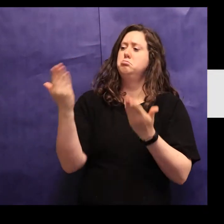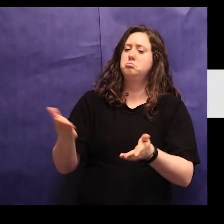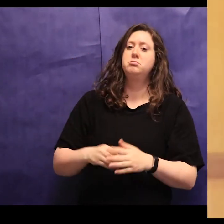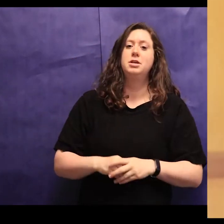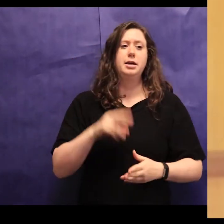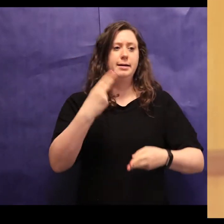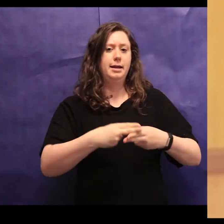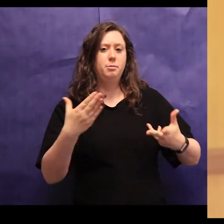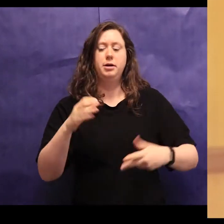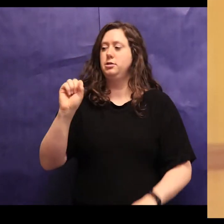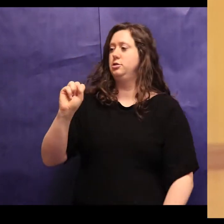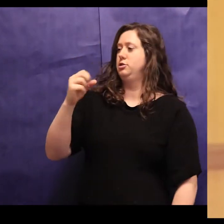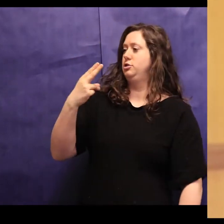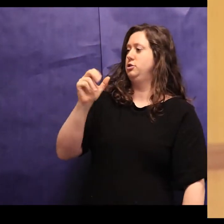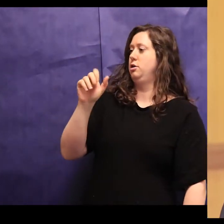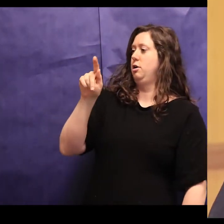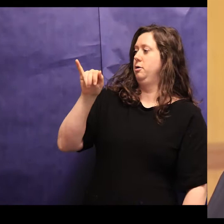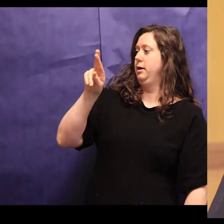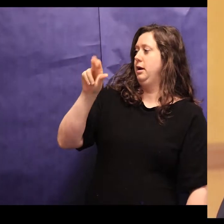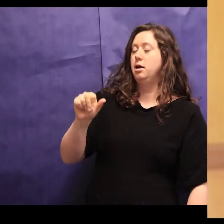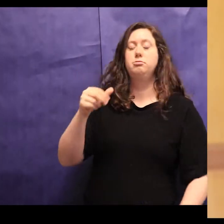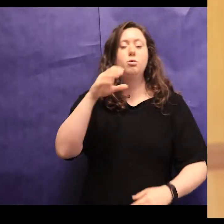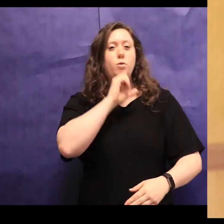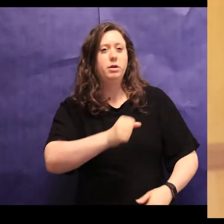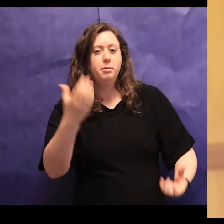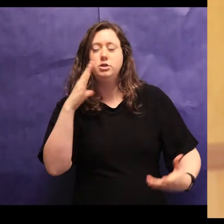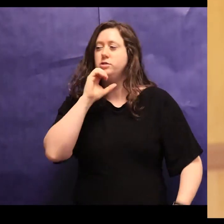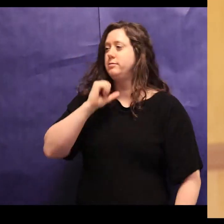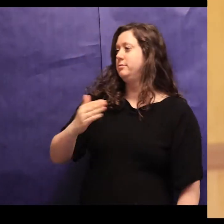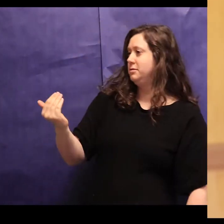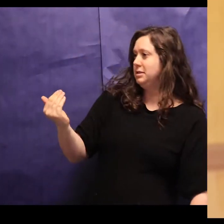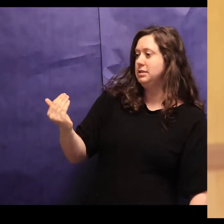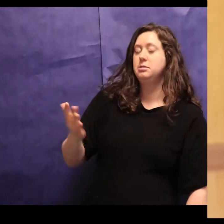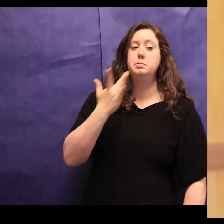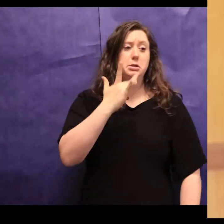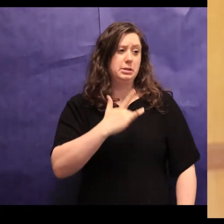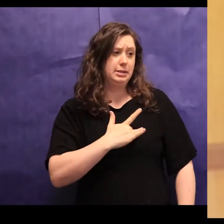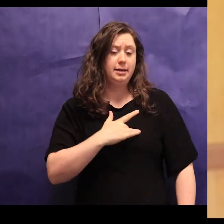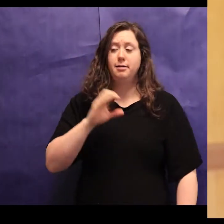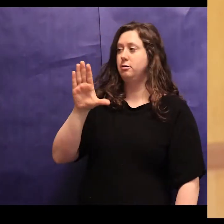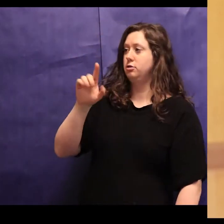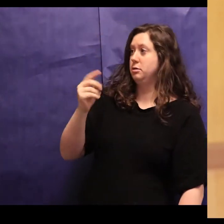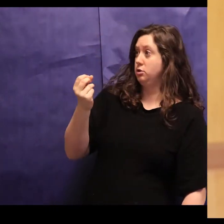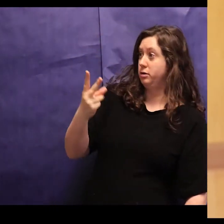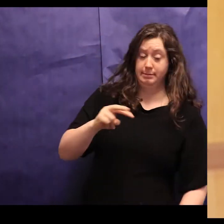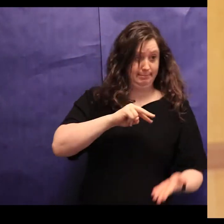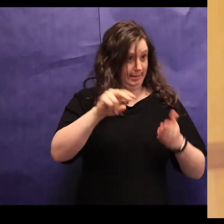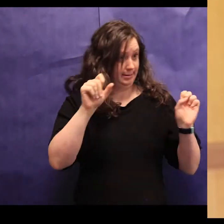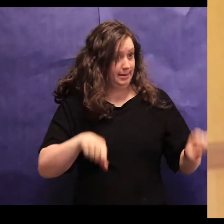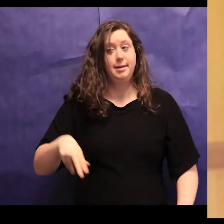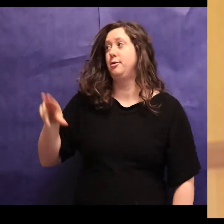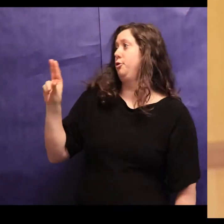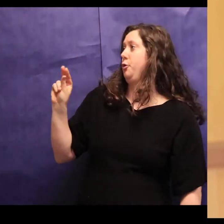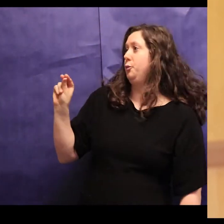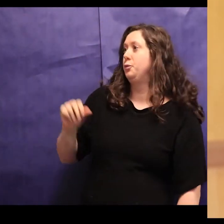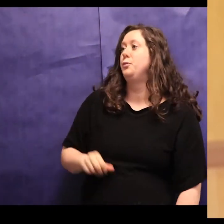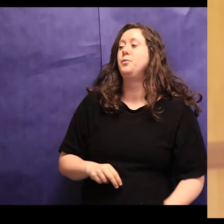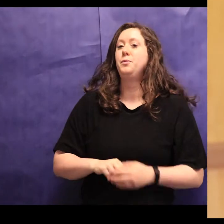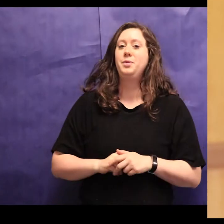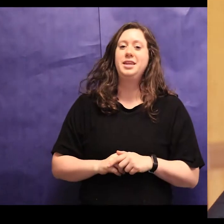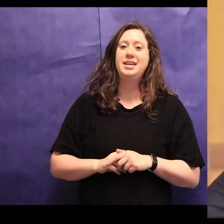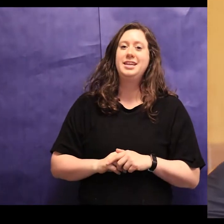What's your name? Jakaria. How old are you? 15. When is your birthday? October 12th. Can you dance? No.